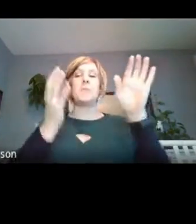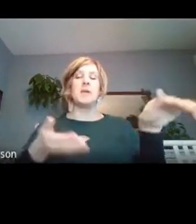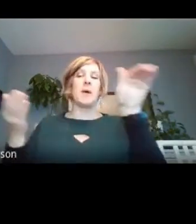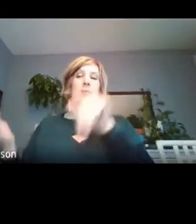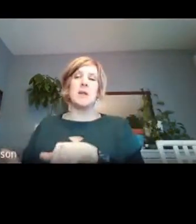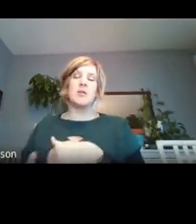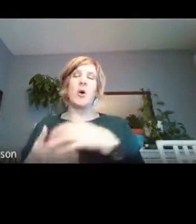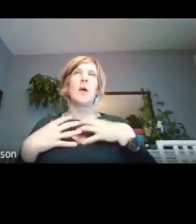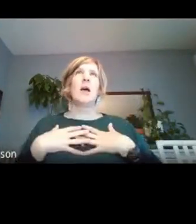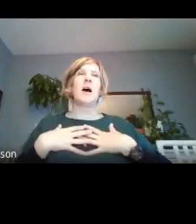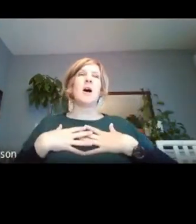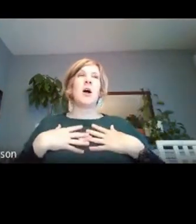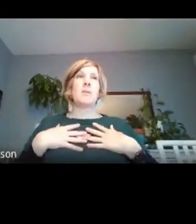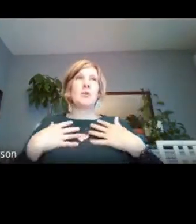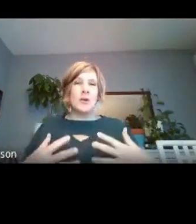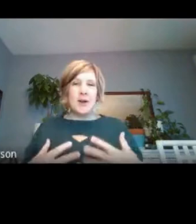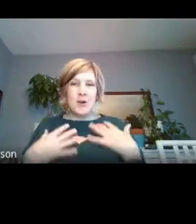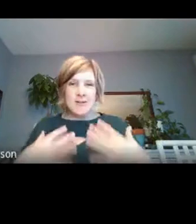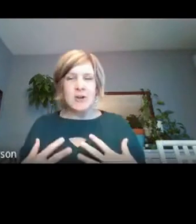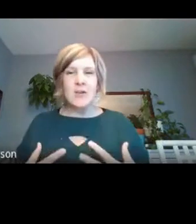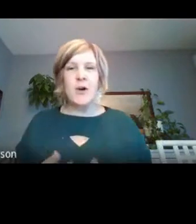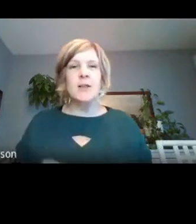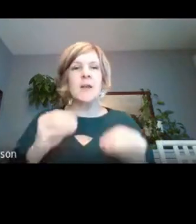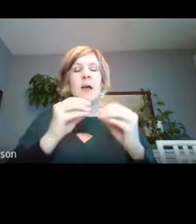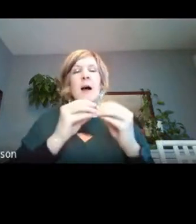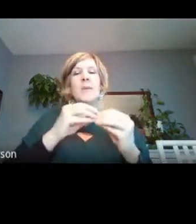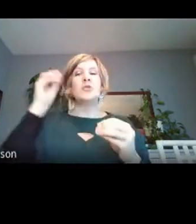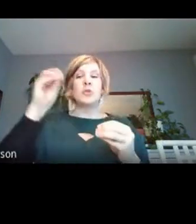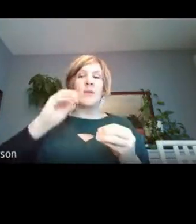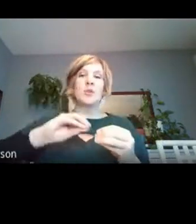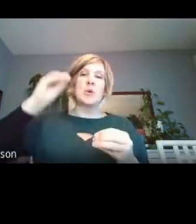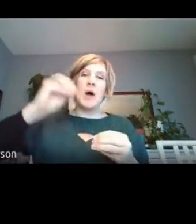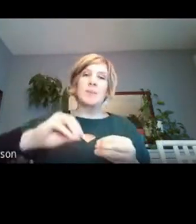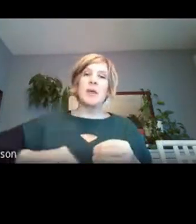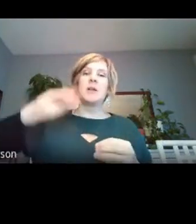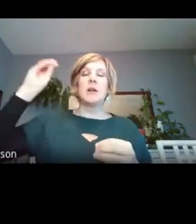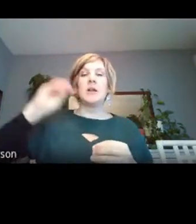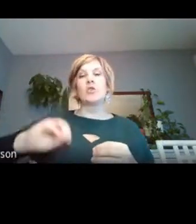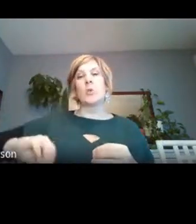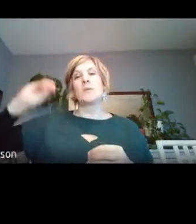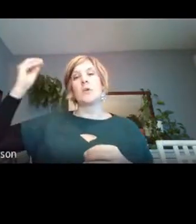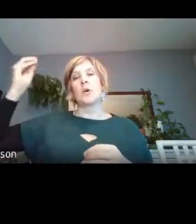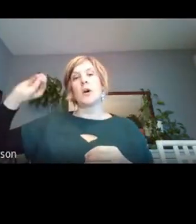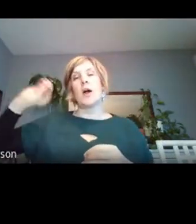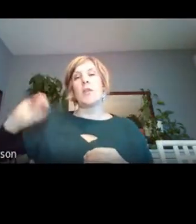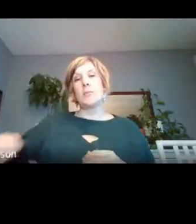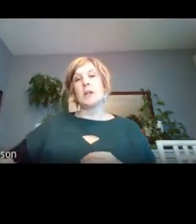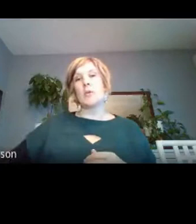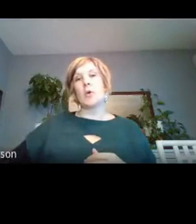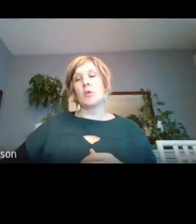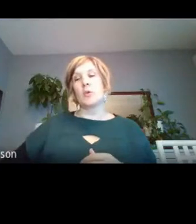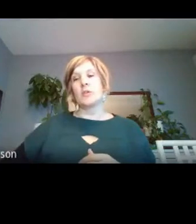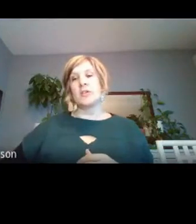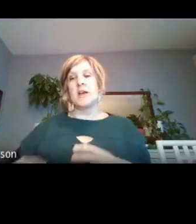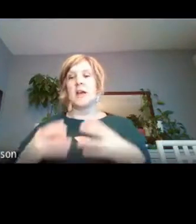goes by meet by meet so uh i'm sorry my grade seven and eight friends um you do have to repopulate it at each one of your uh the